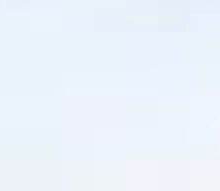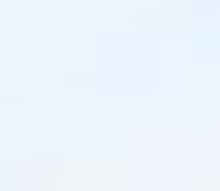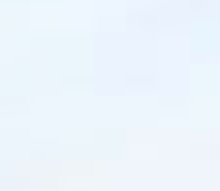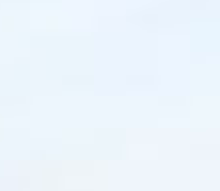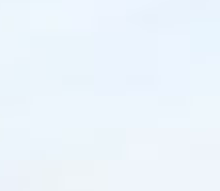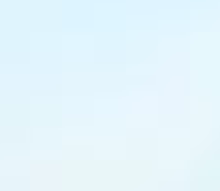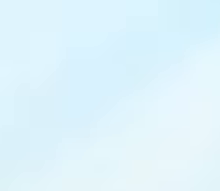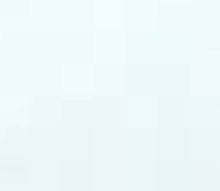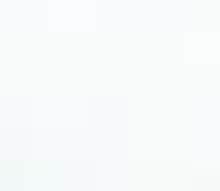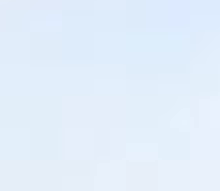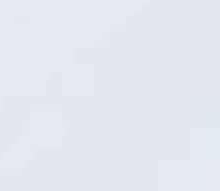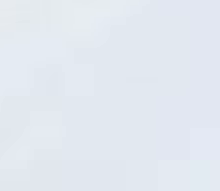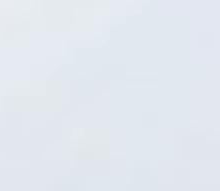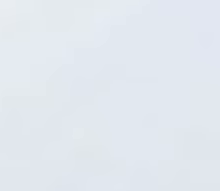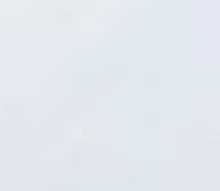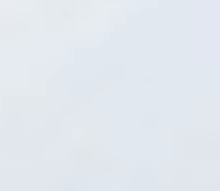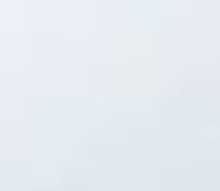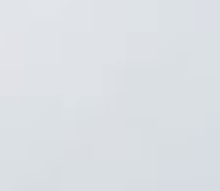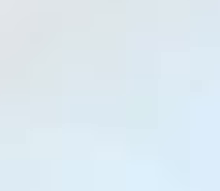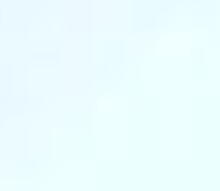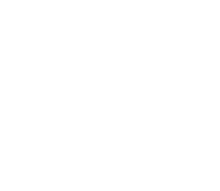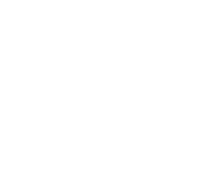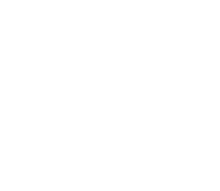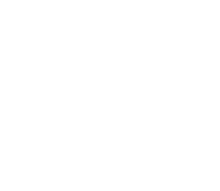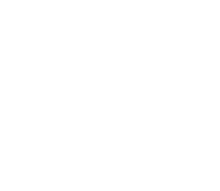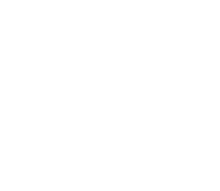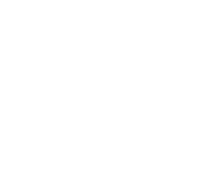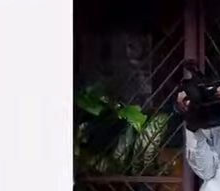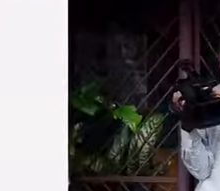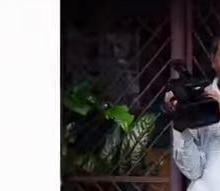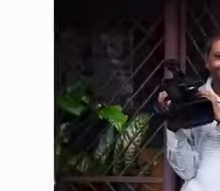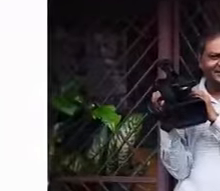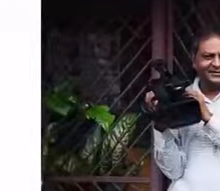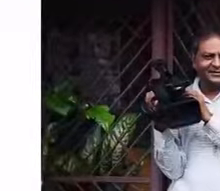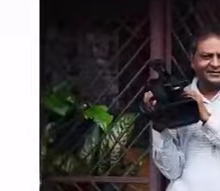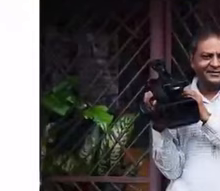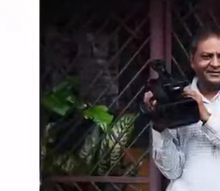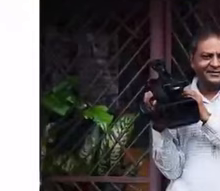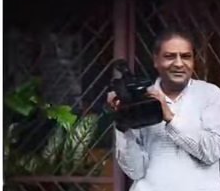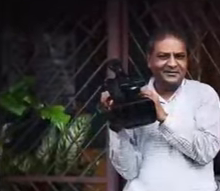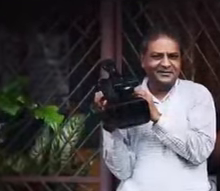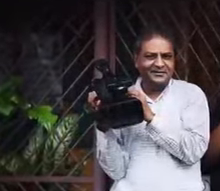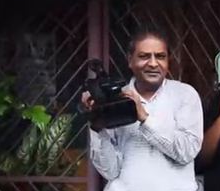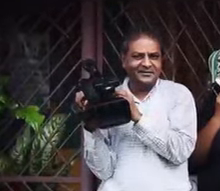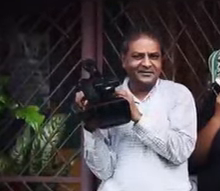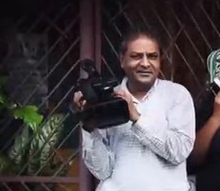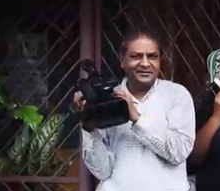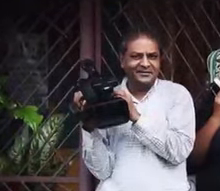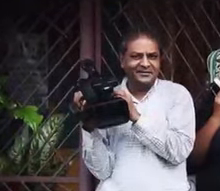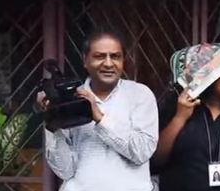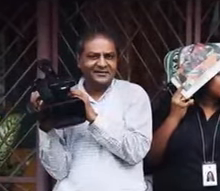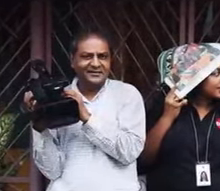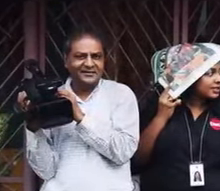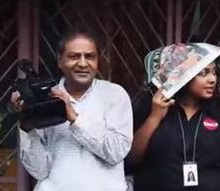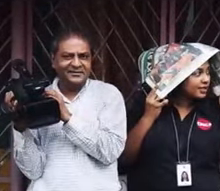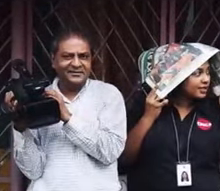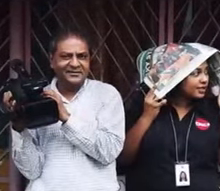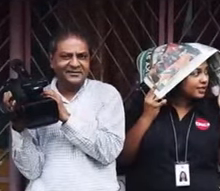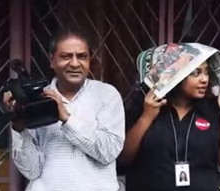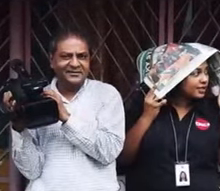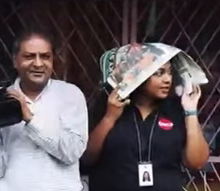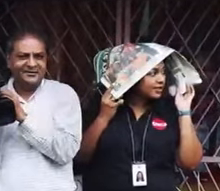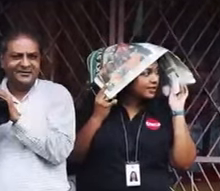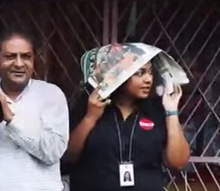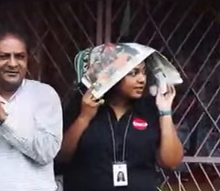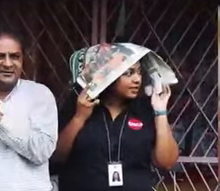Connection is reliable, credible, and authentic. Thank you for trusting me to bring you the news.